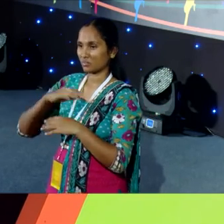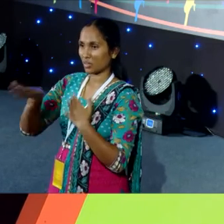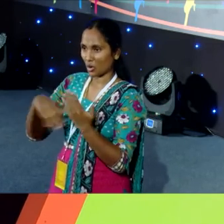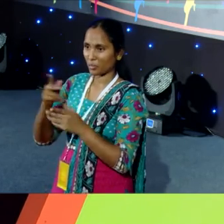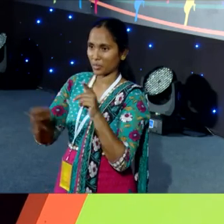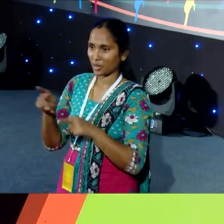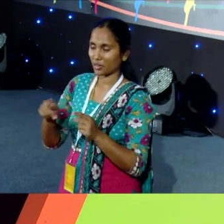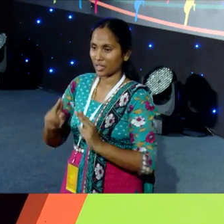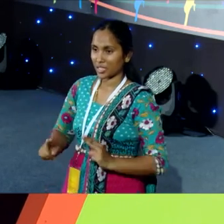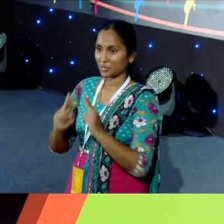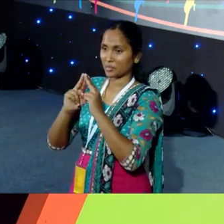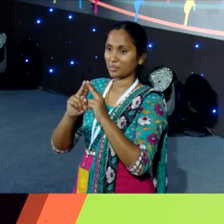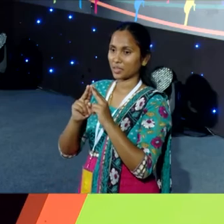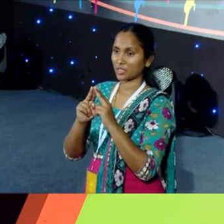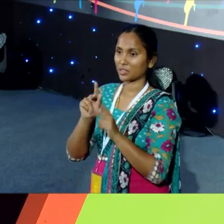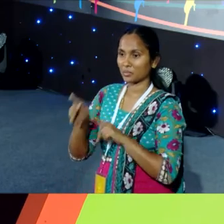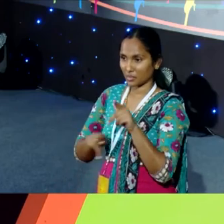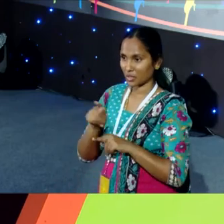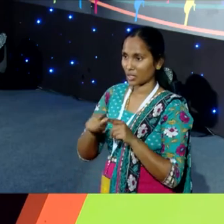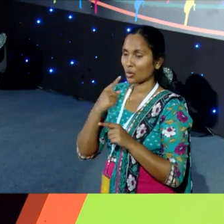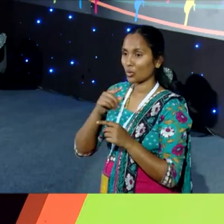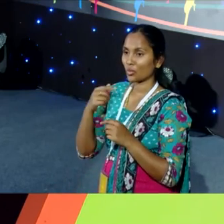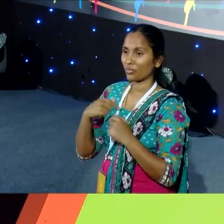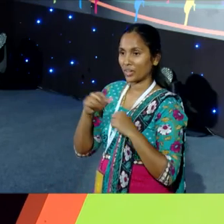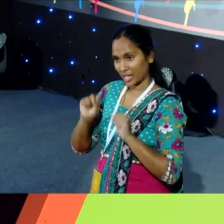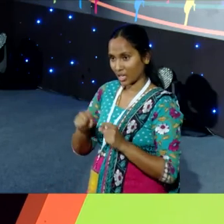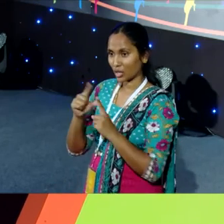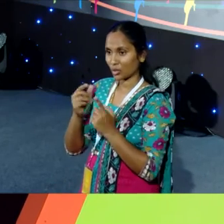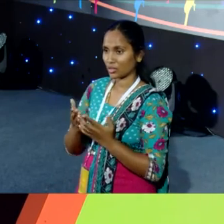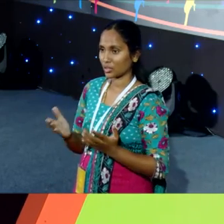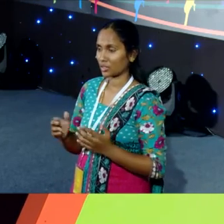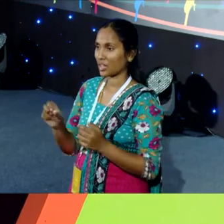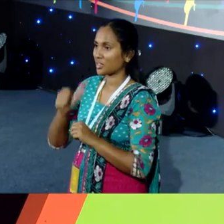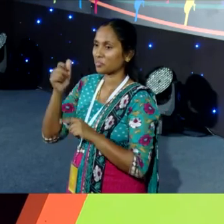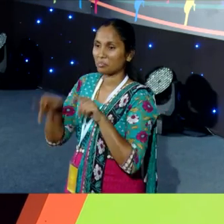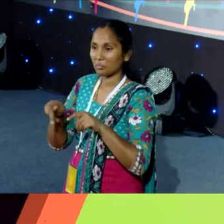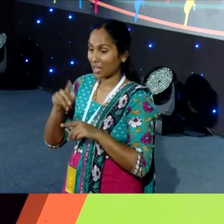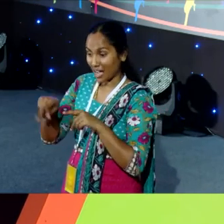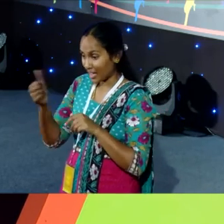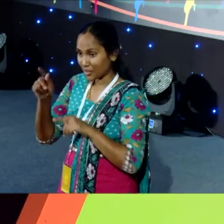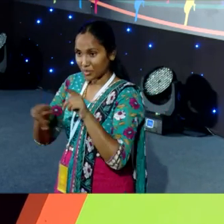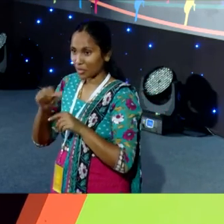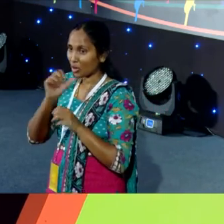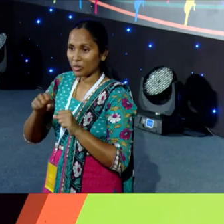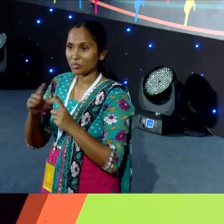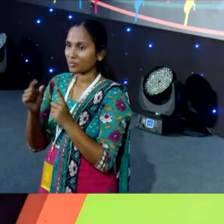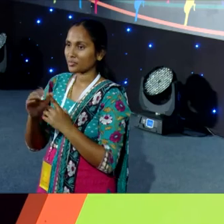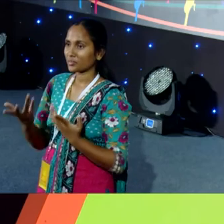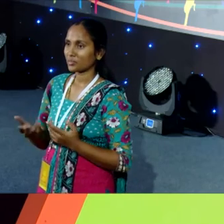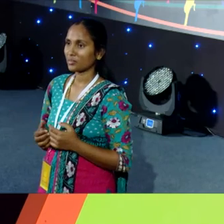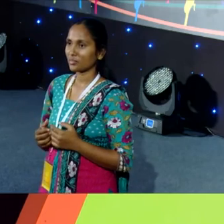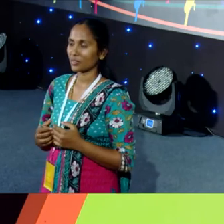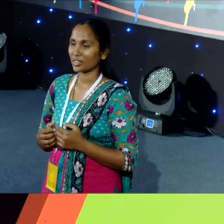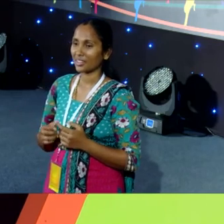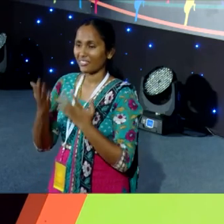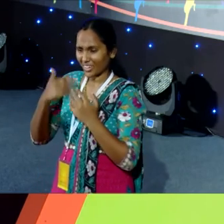as specially gifted people because we can do things which other people cannot do. So why are we trying to make us